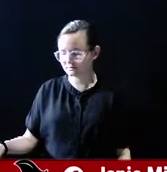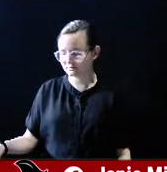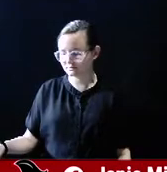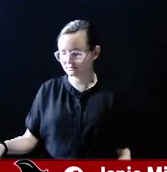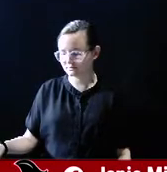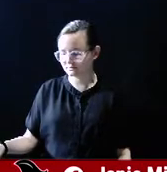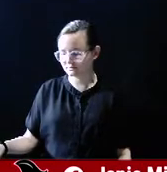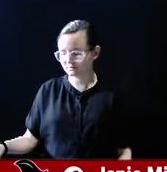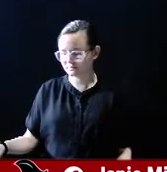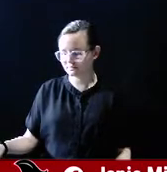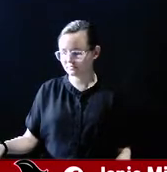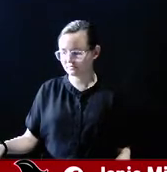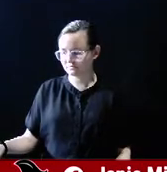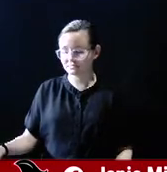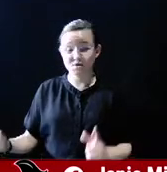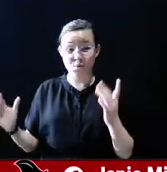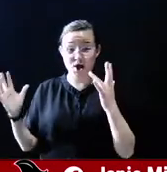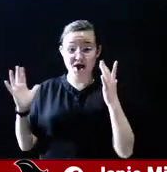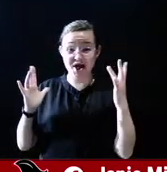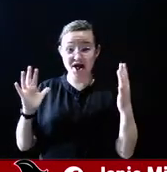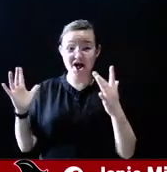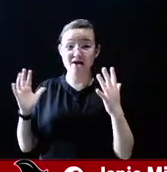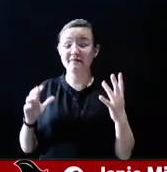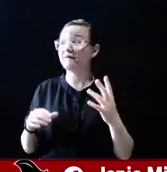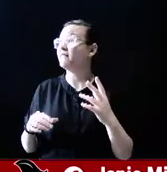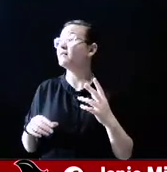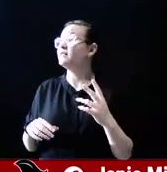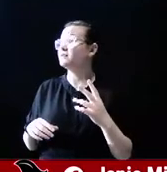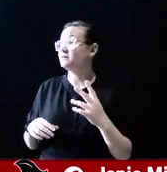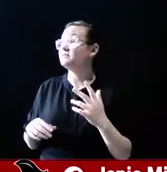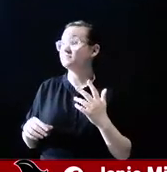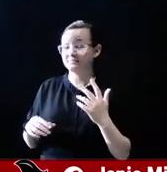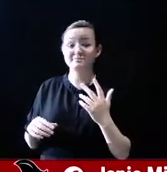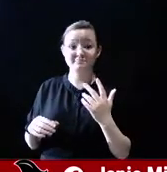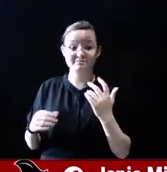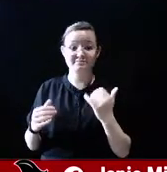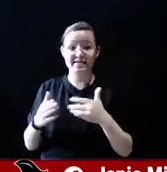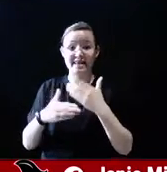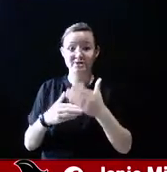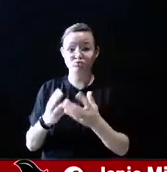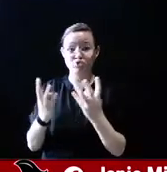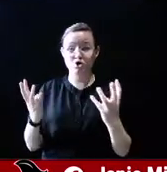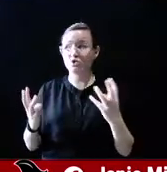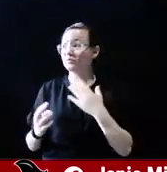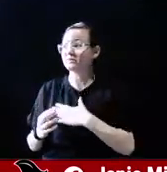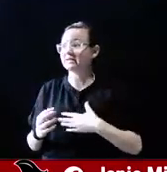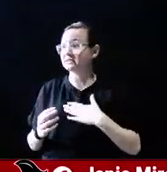Would the first row please rise and approach the stage?